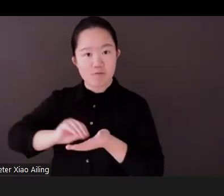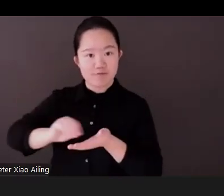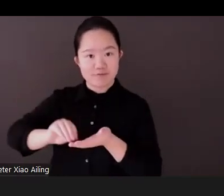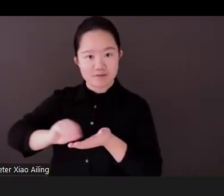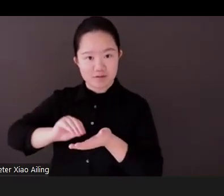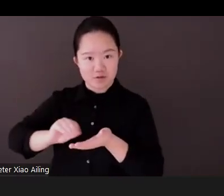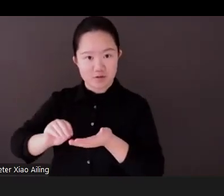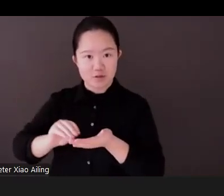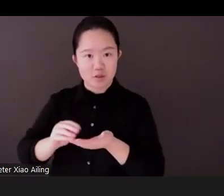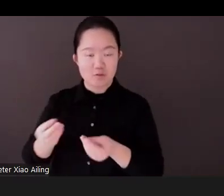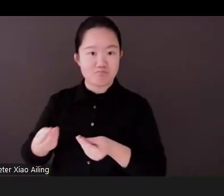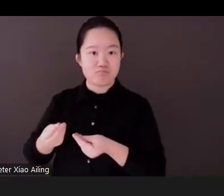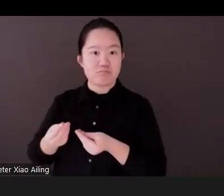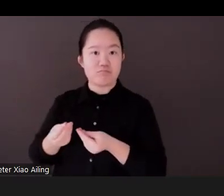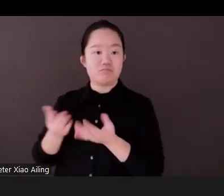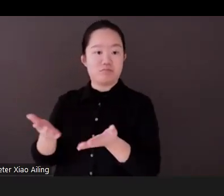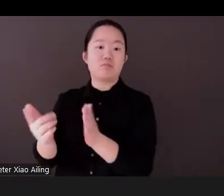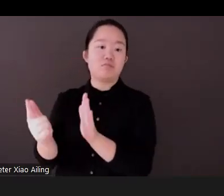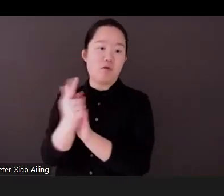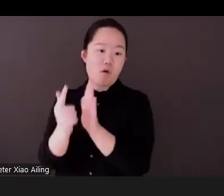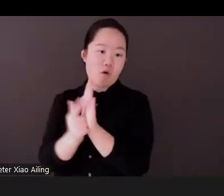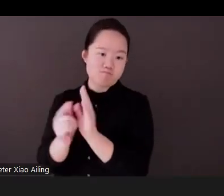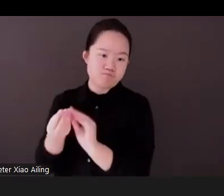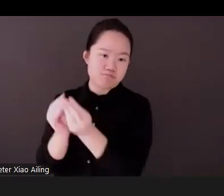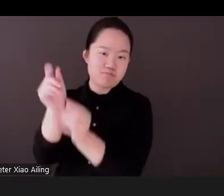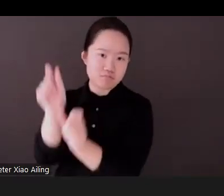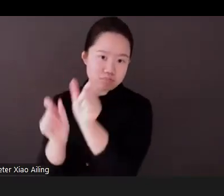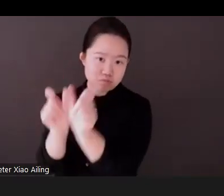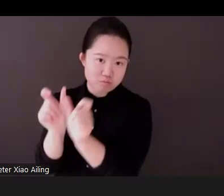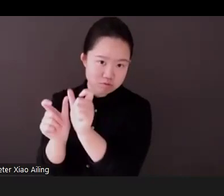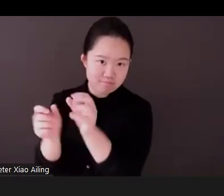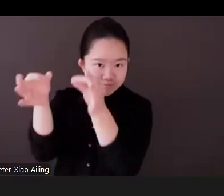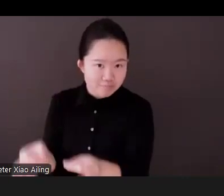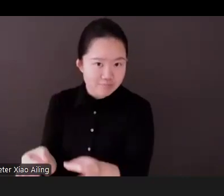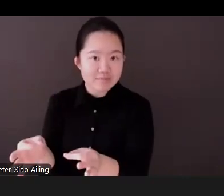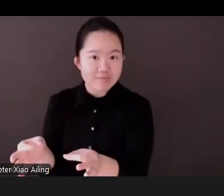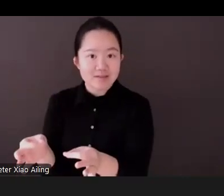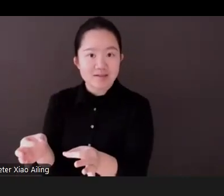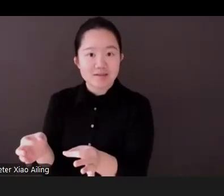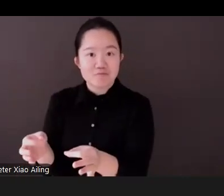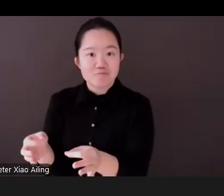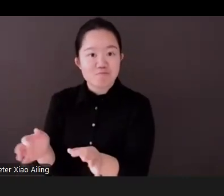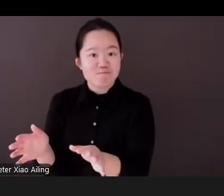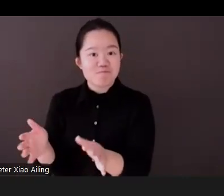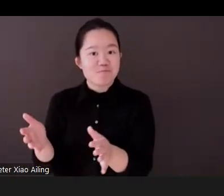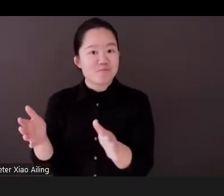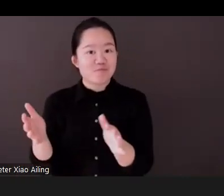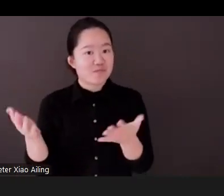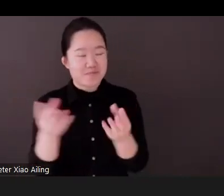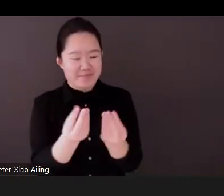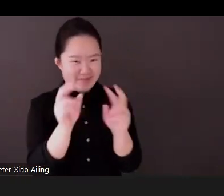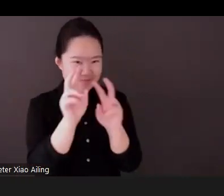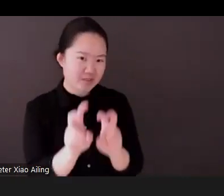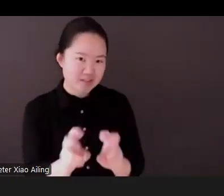idea. Yeah. Okay, thank you. So I think from a lot of the accessibility community, there is a lot of push for